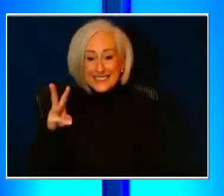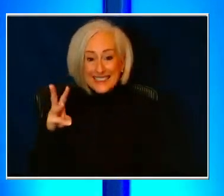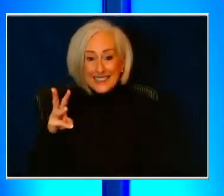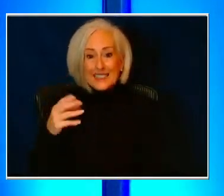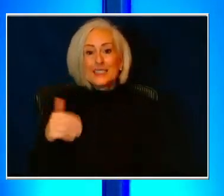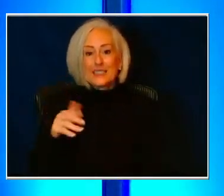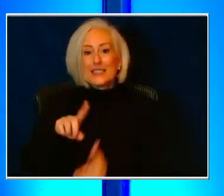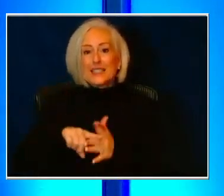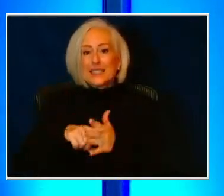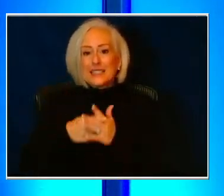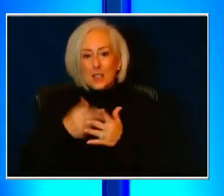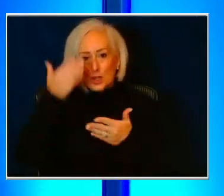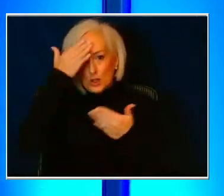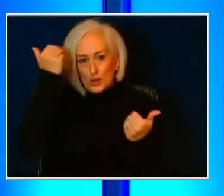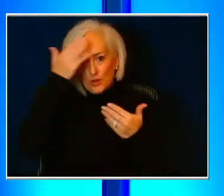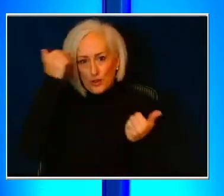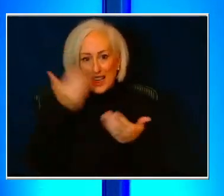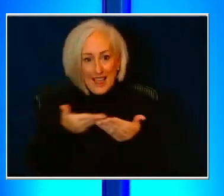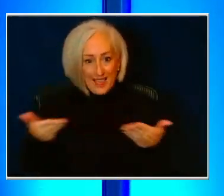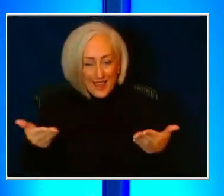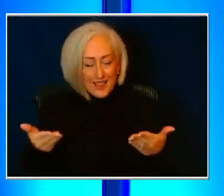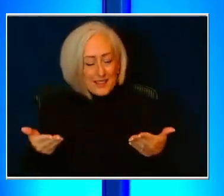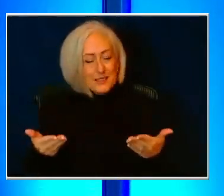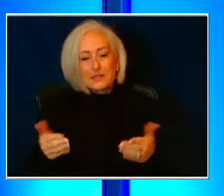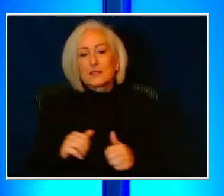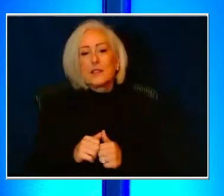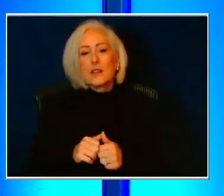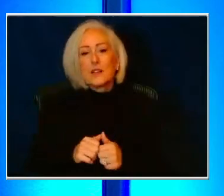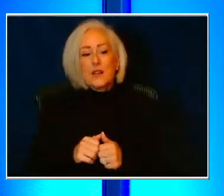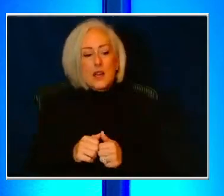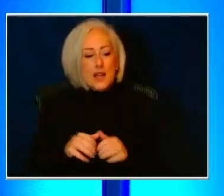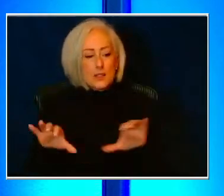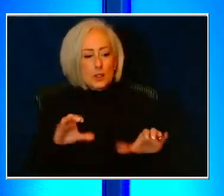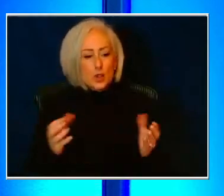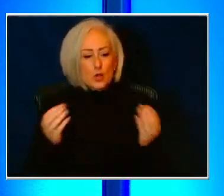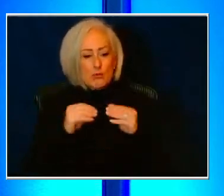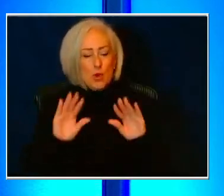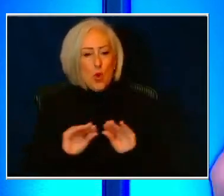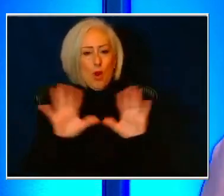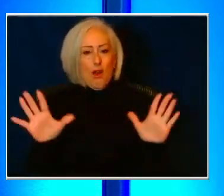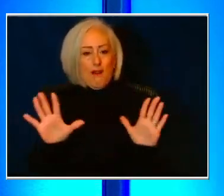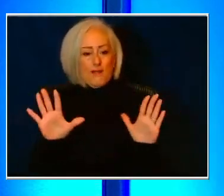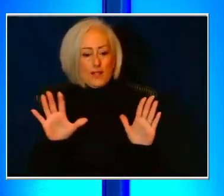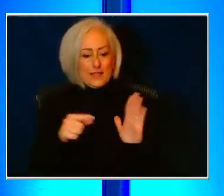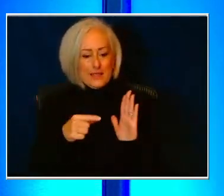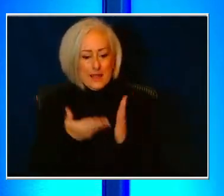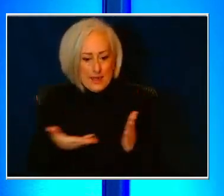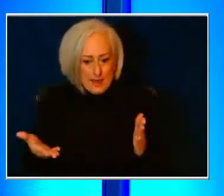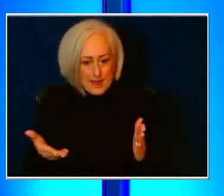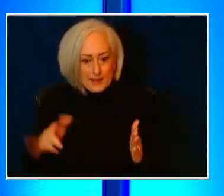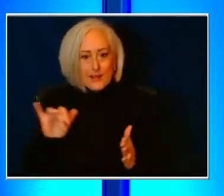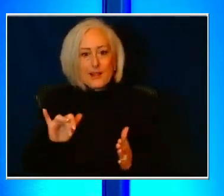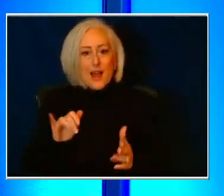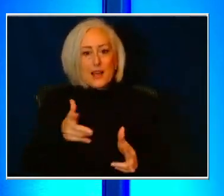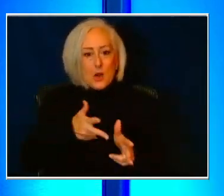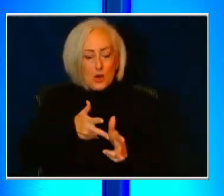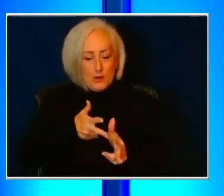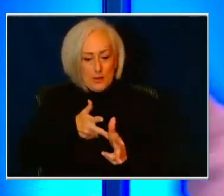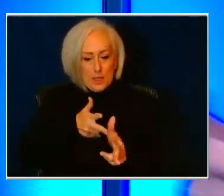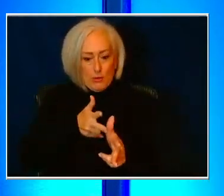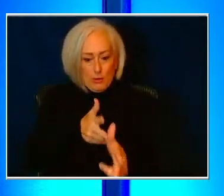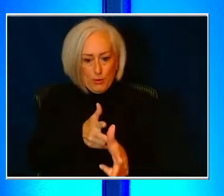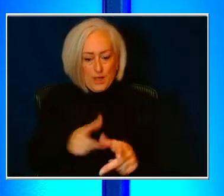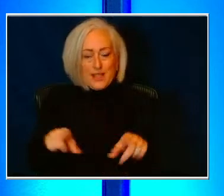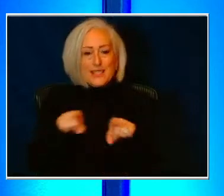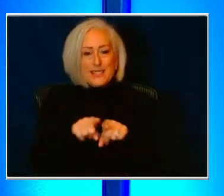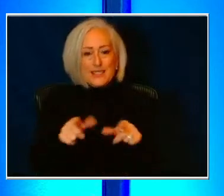forget things and do more obvious things. Like, he'd be driving behind me, we'd be going to the same place, and he'd be